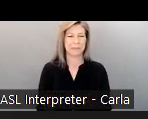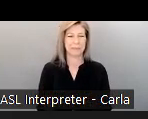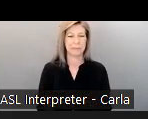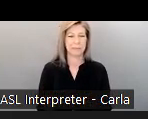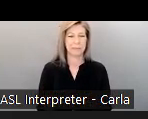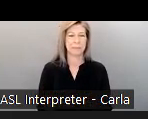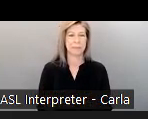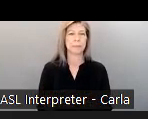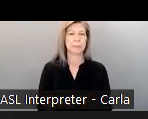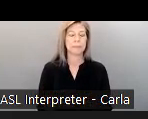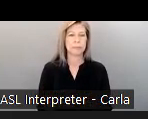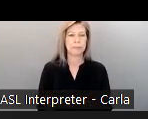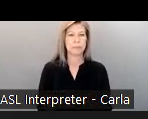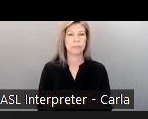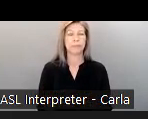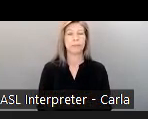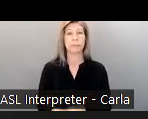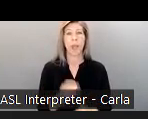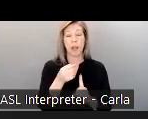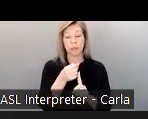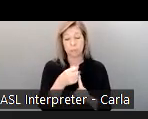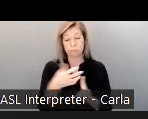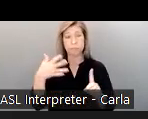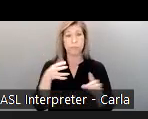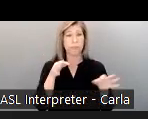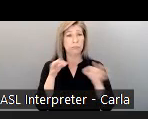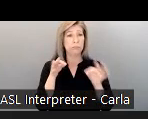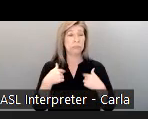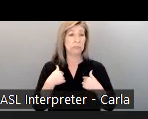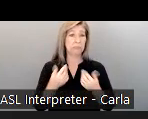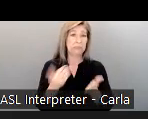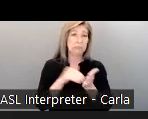So I'm not going to share more about myself other than